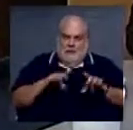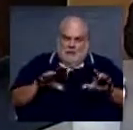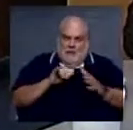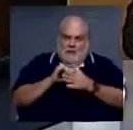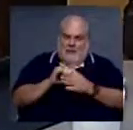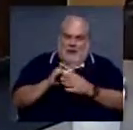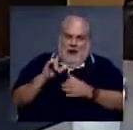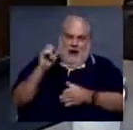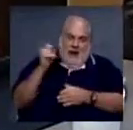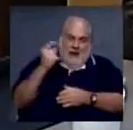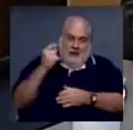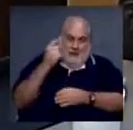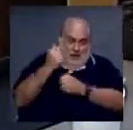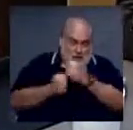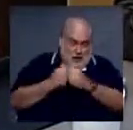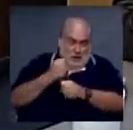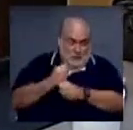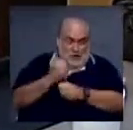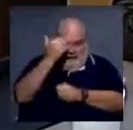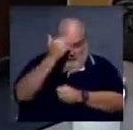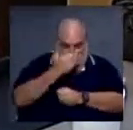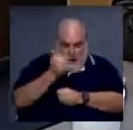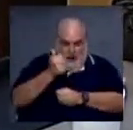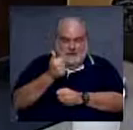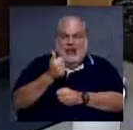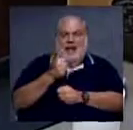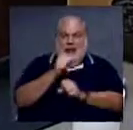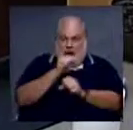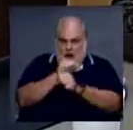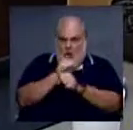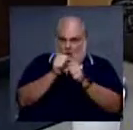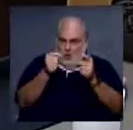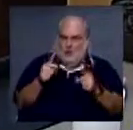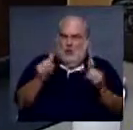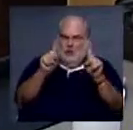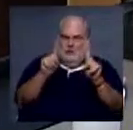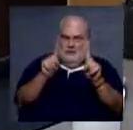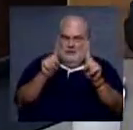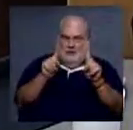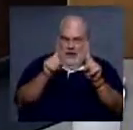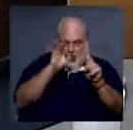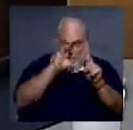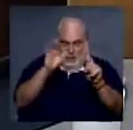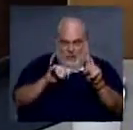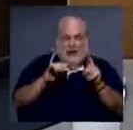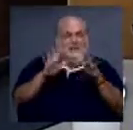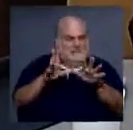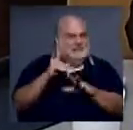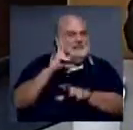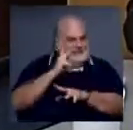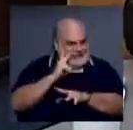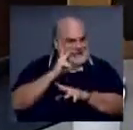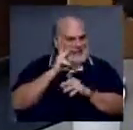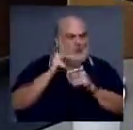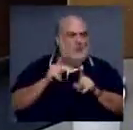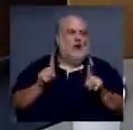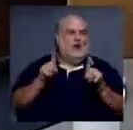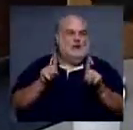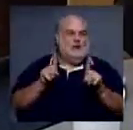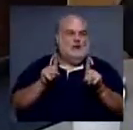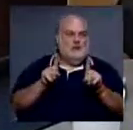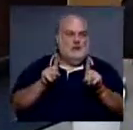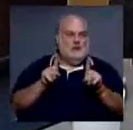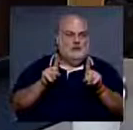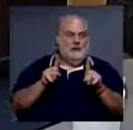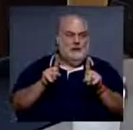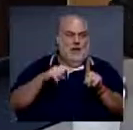11 years because I know what I know, sports work. I know it work, I've seen it work. So all I can